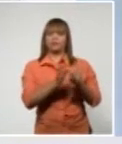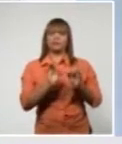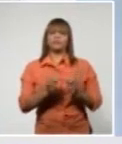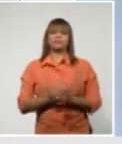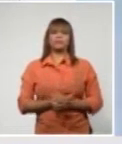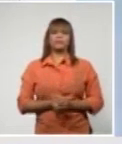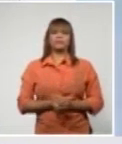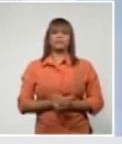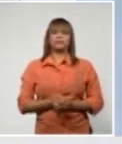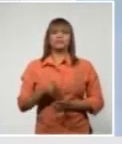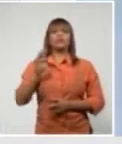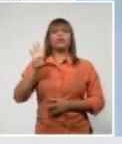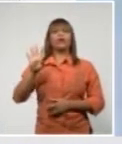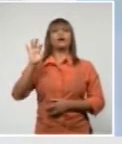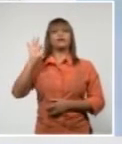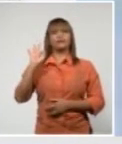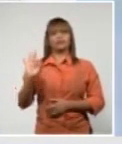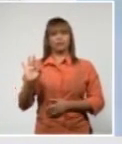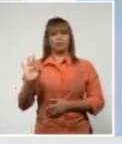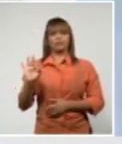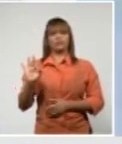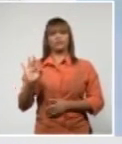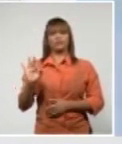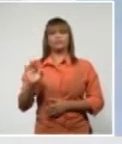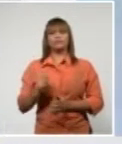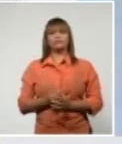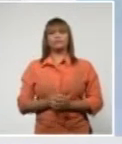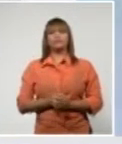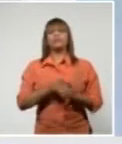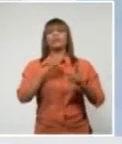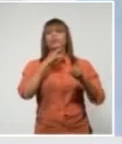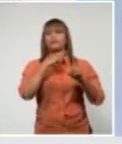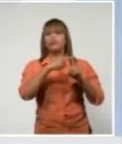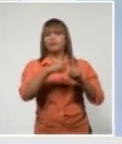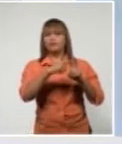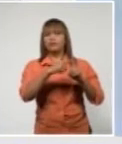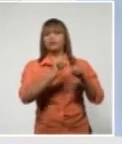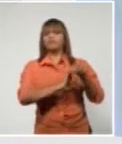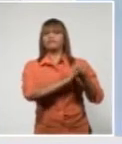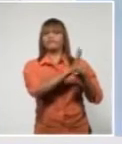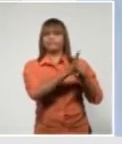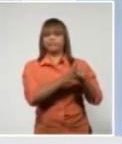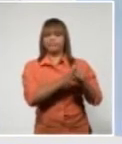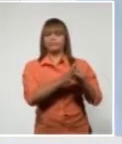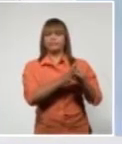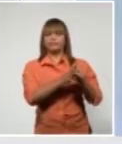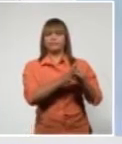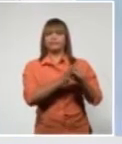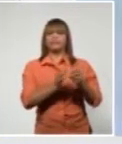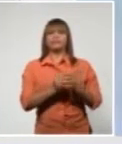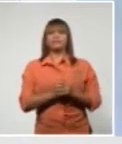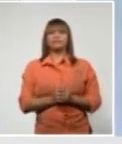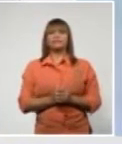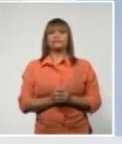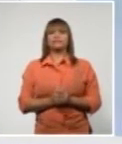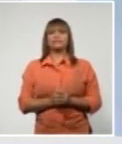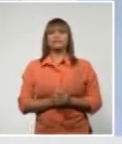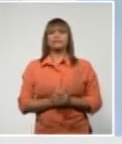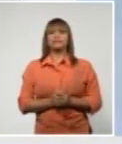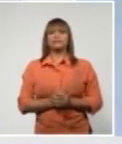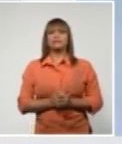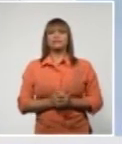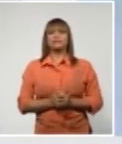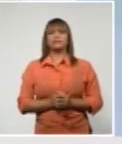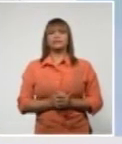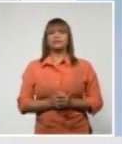7,545 samples processed, 48 tested positive for COVID-19. That's